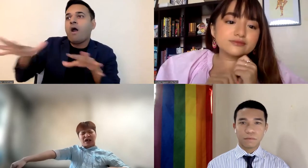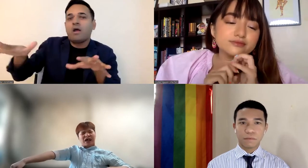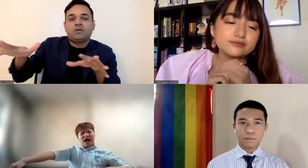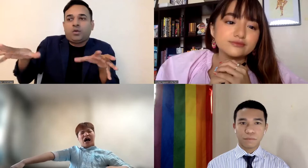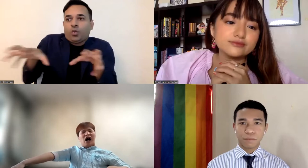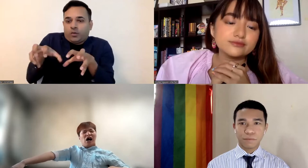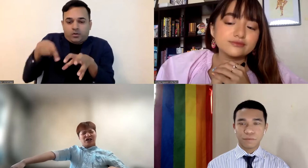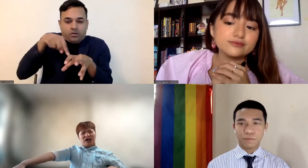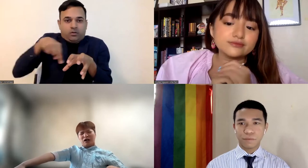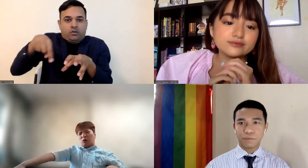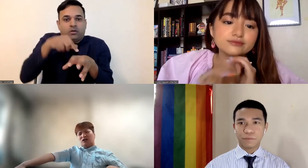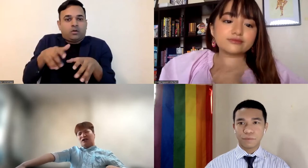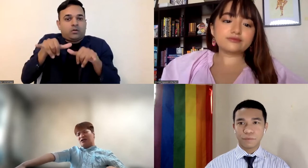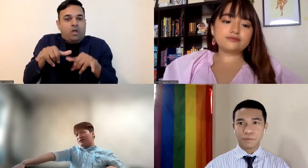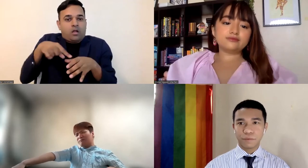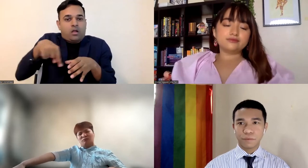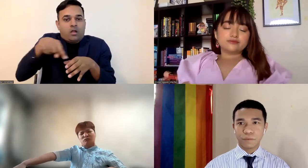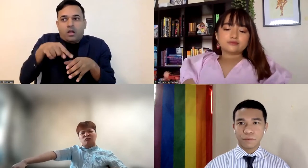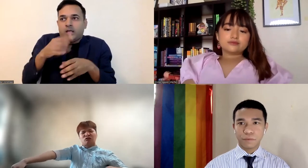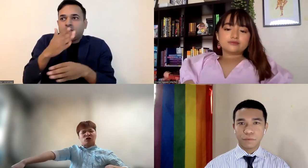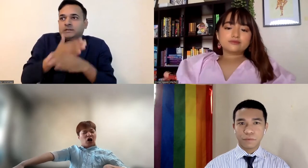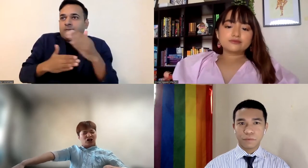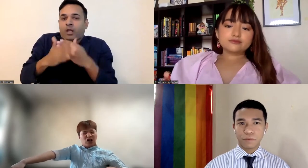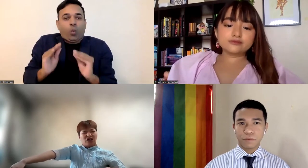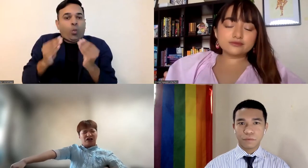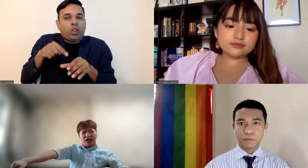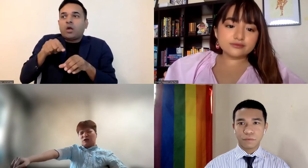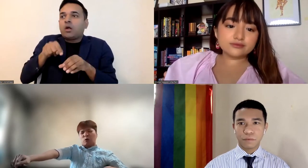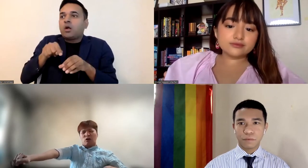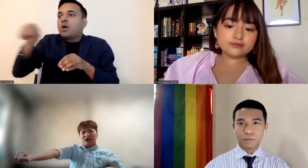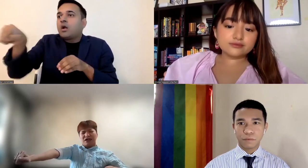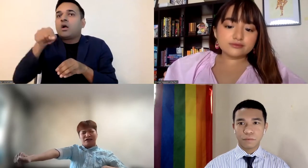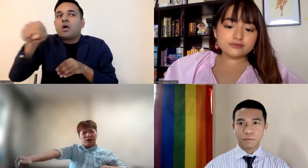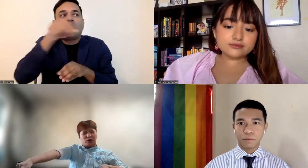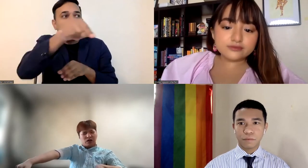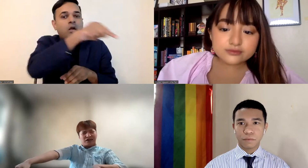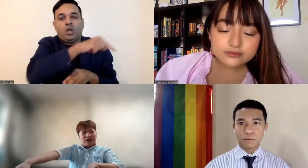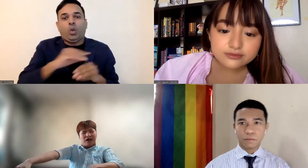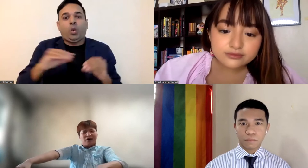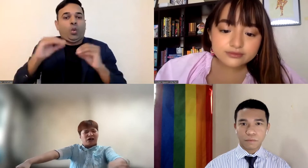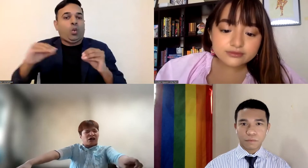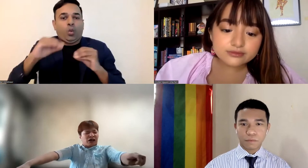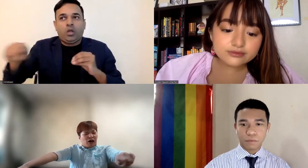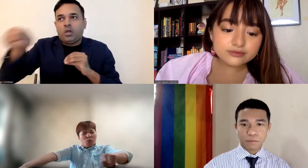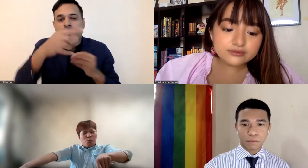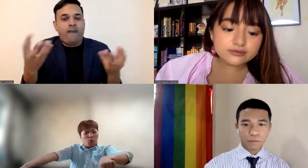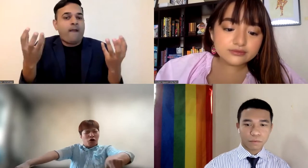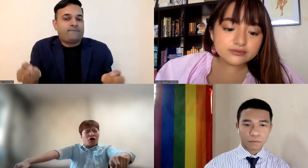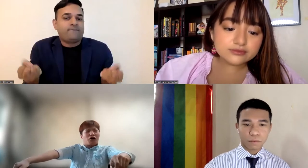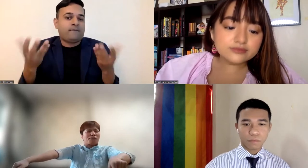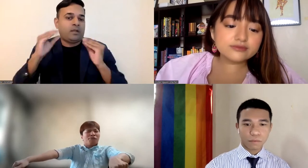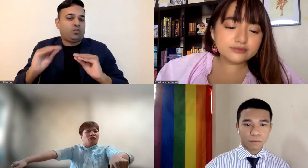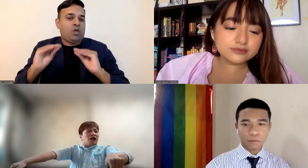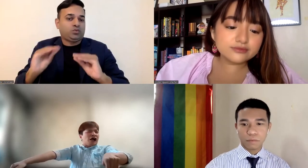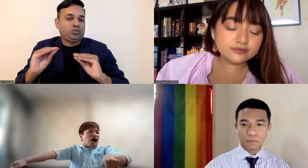the ability to earn general education as far as the elementary, middle, or high